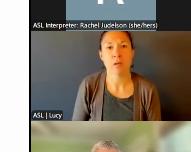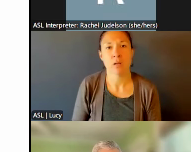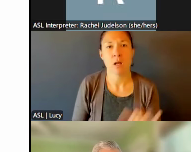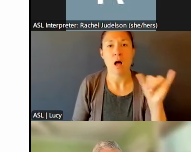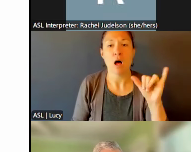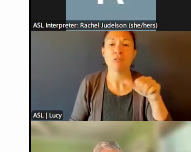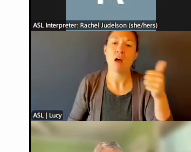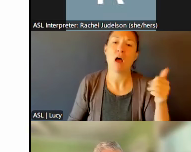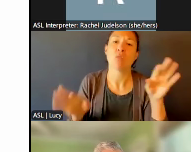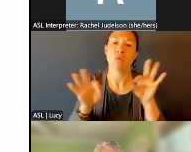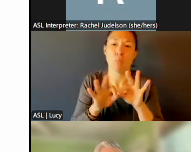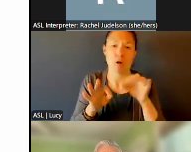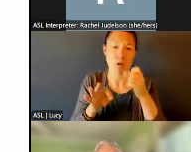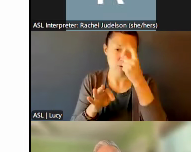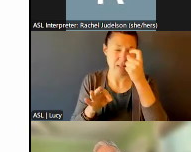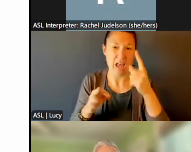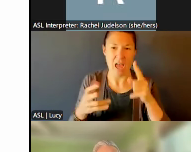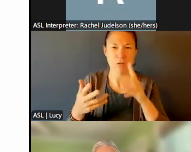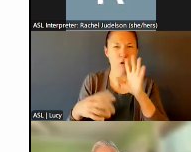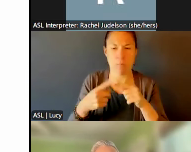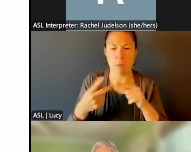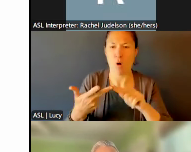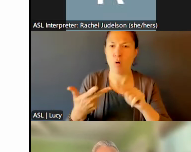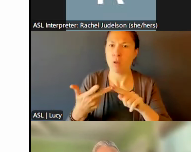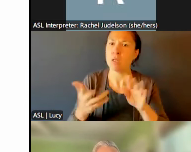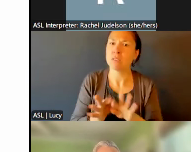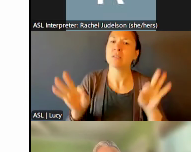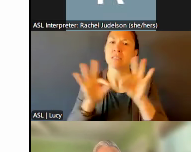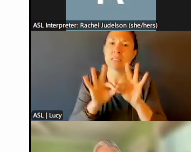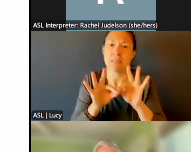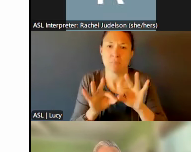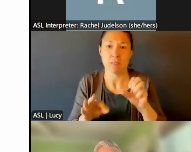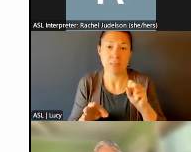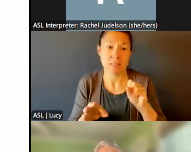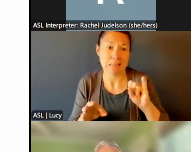that one question to ask yourself